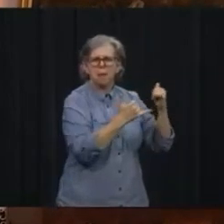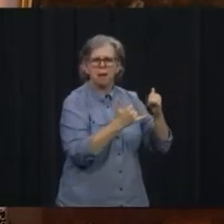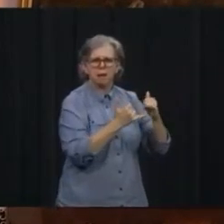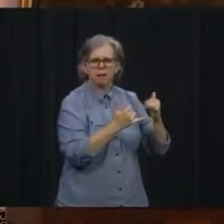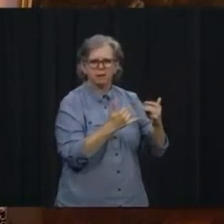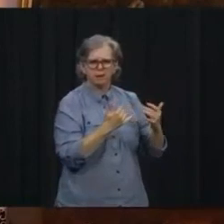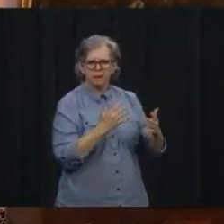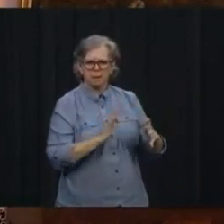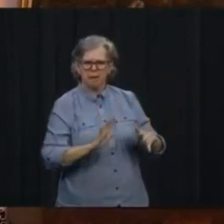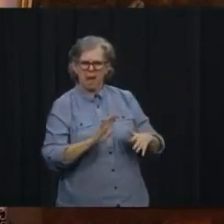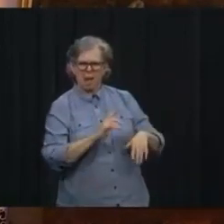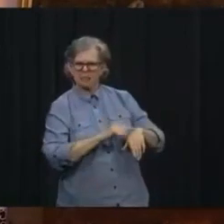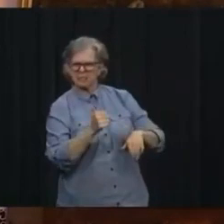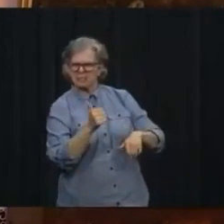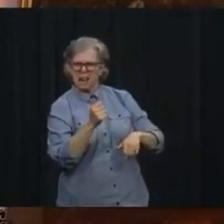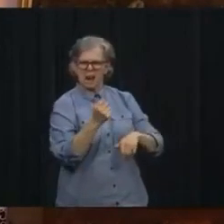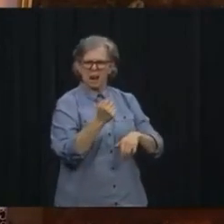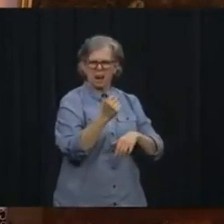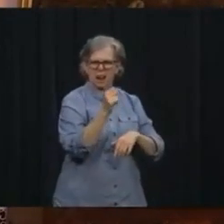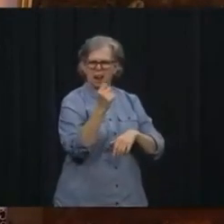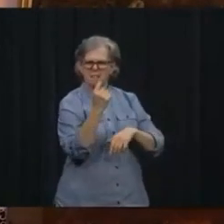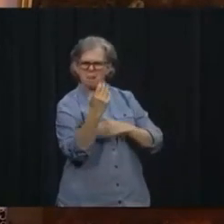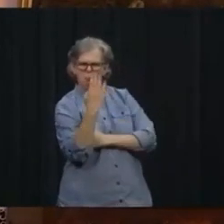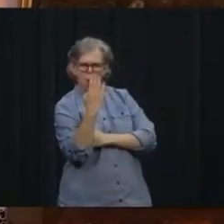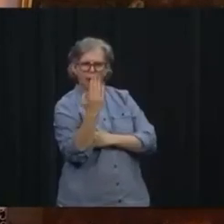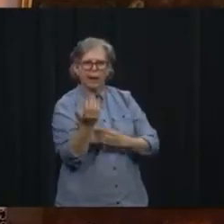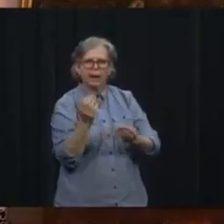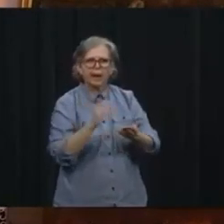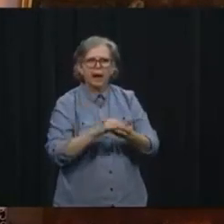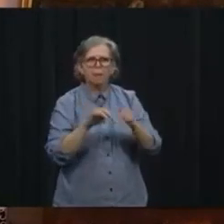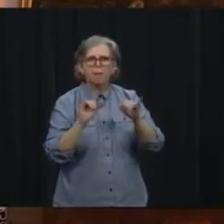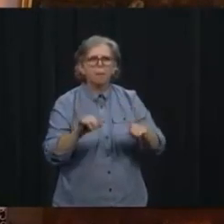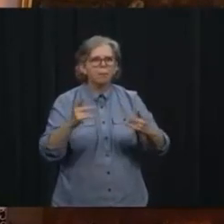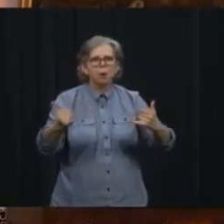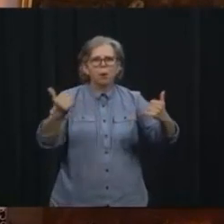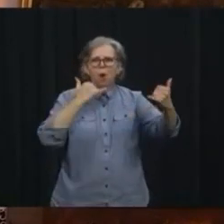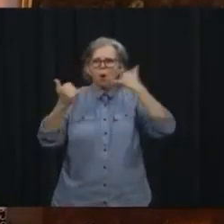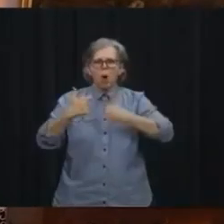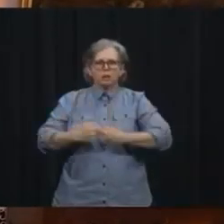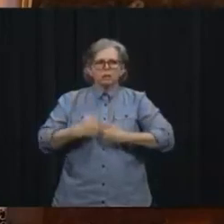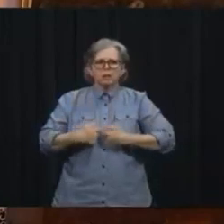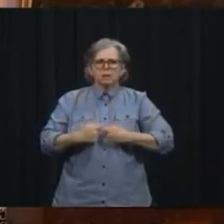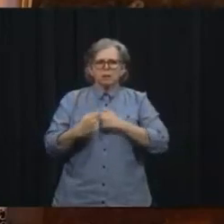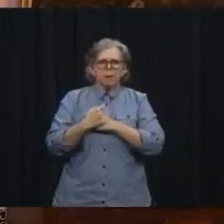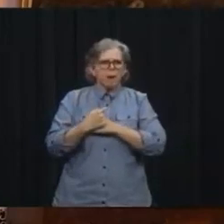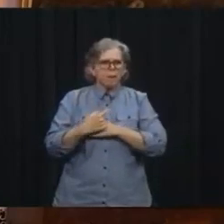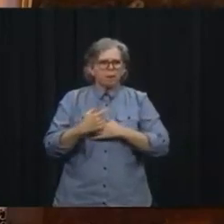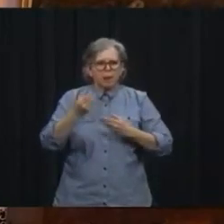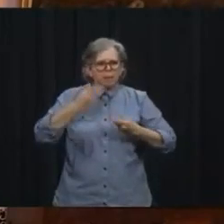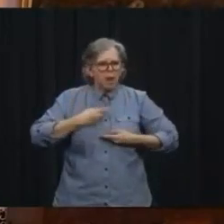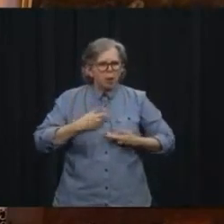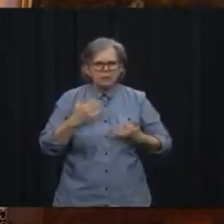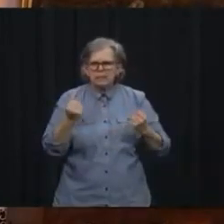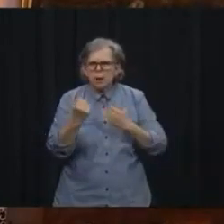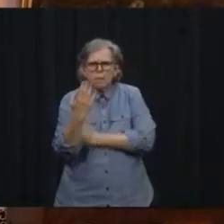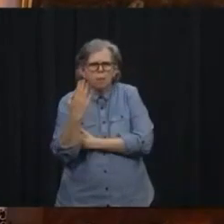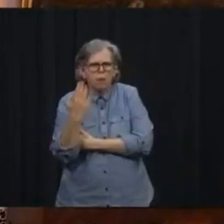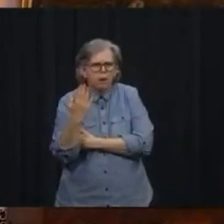Just as last Saturday night and then Sunday morning, I started getting texts all over the state from people all over the